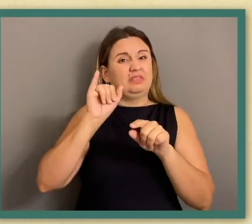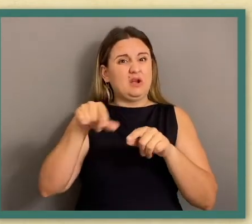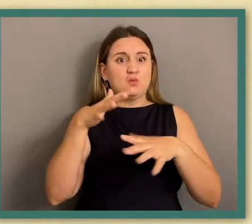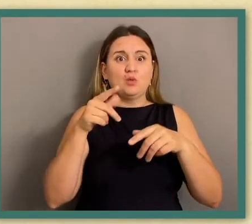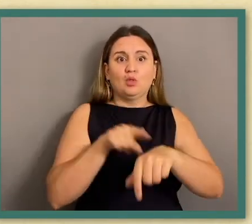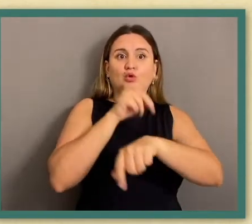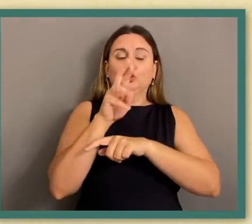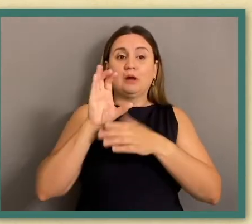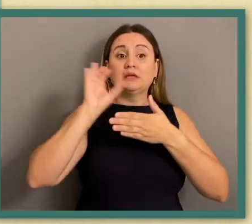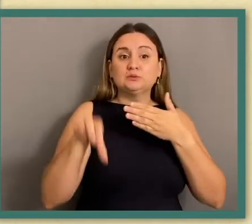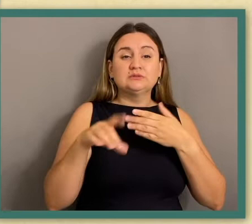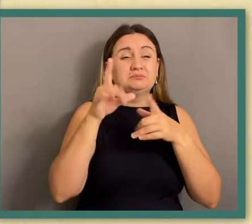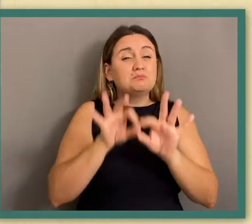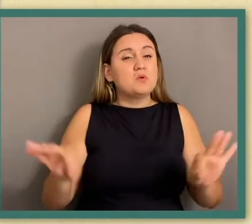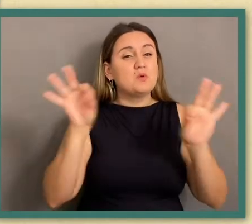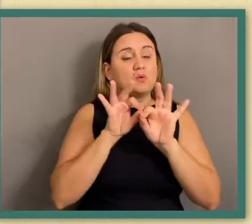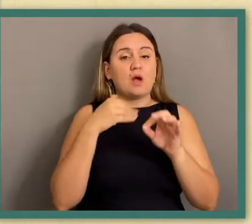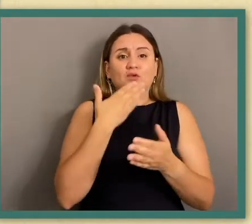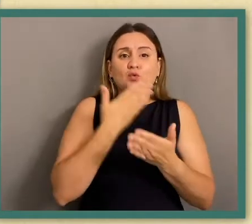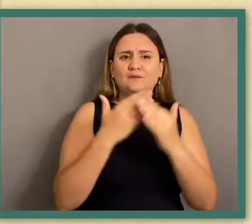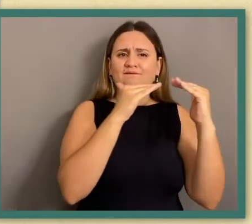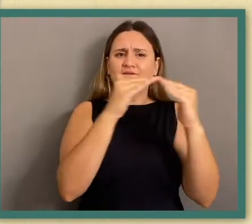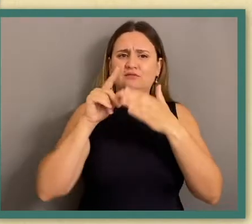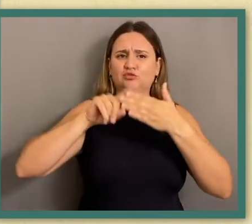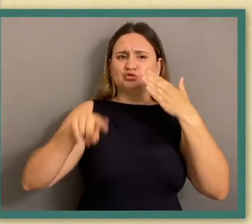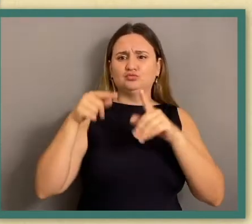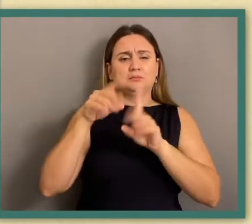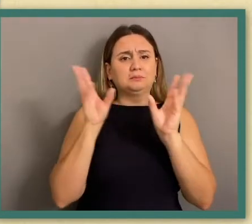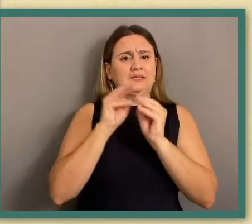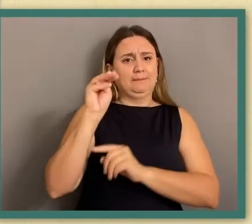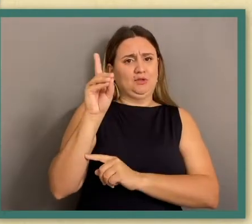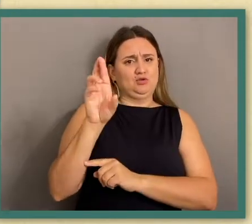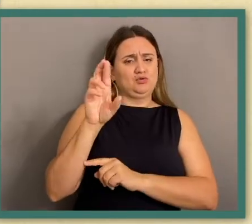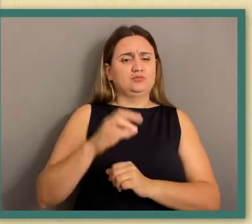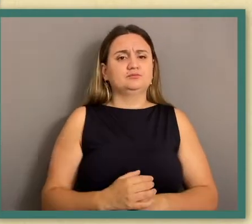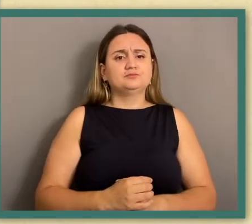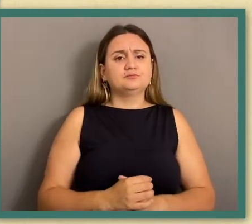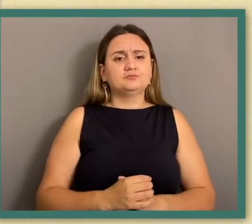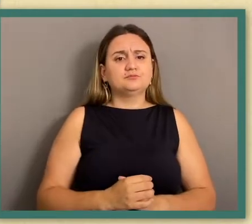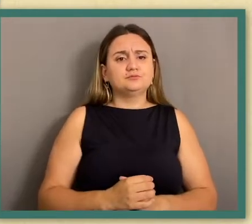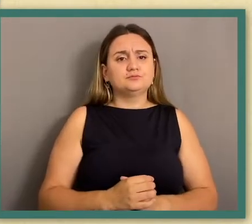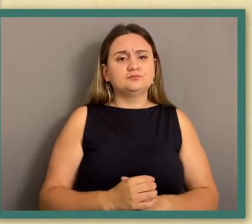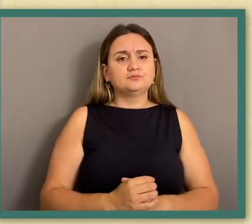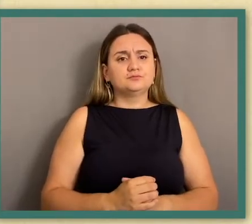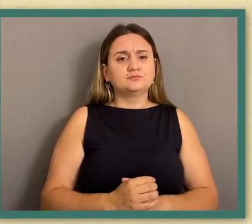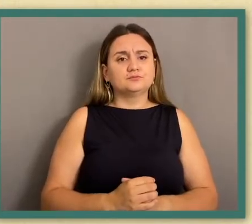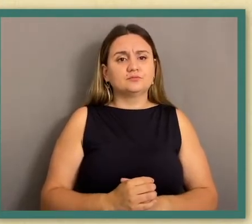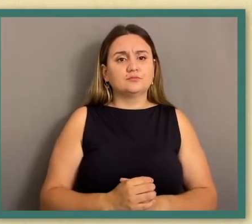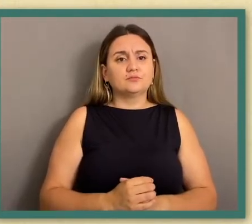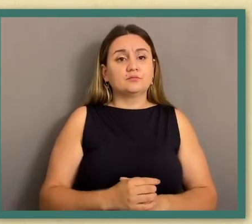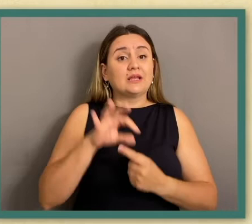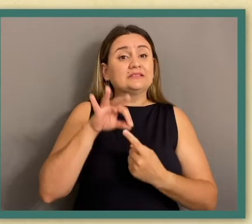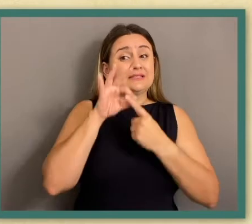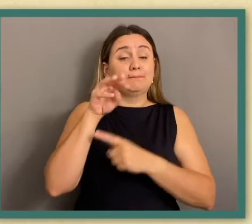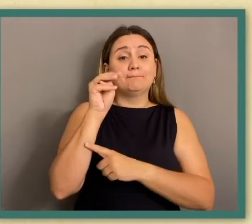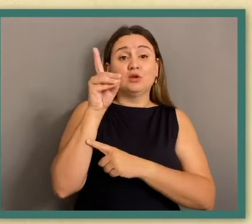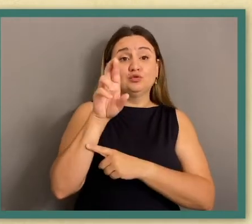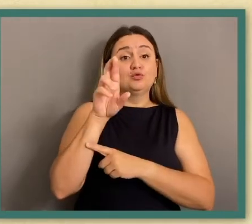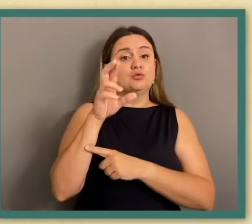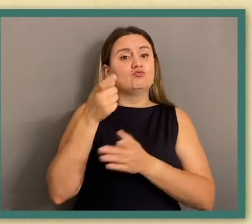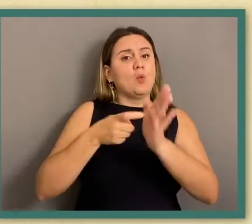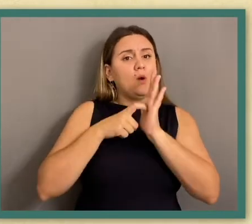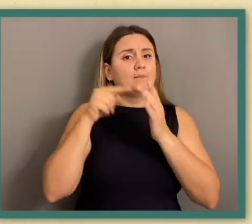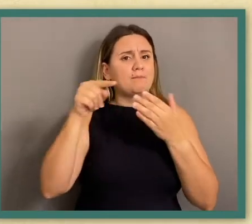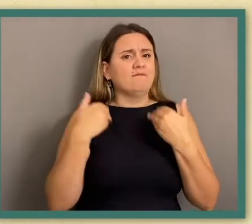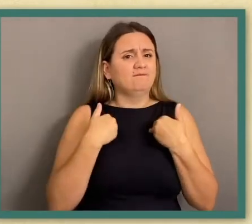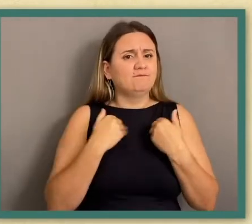long-term consequences, it's very important to get a good and fair result at an MDR. Exceptions to the MDR